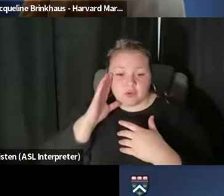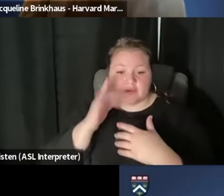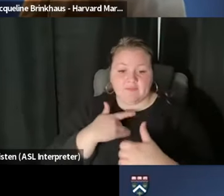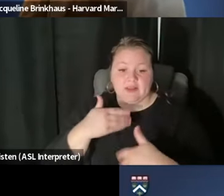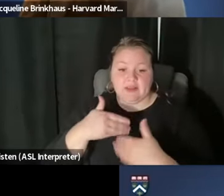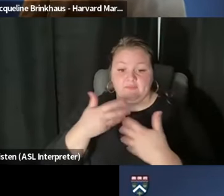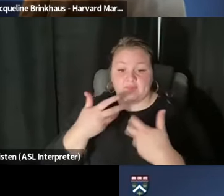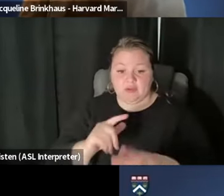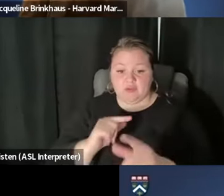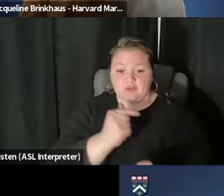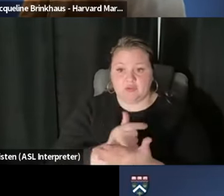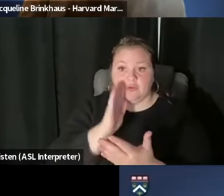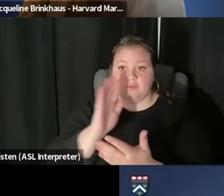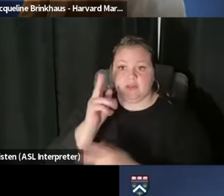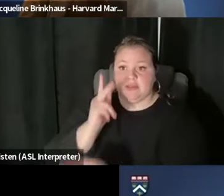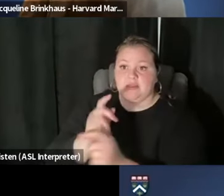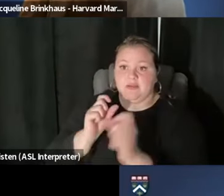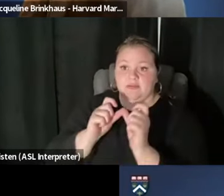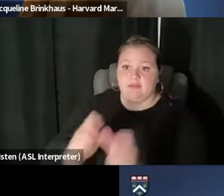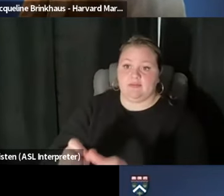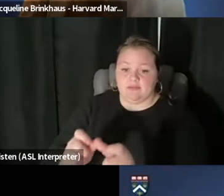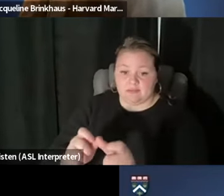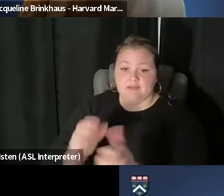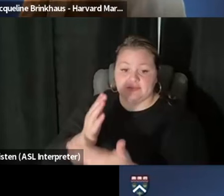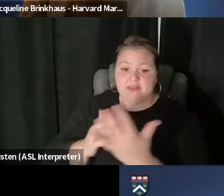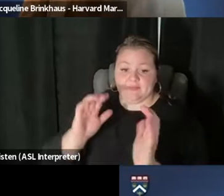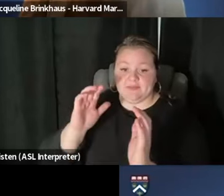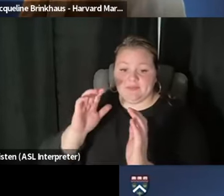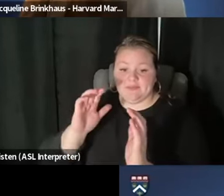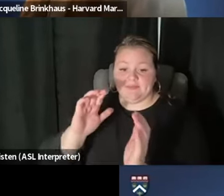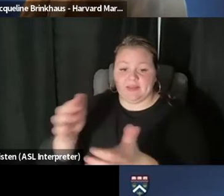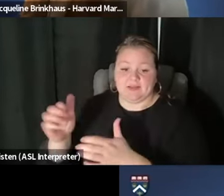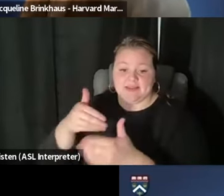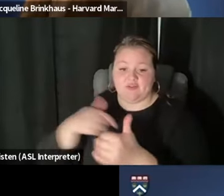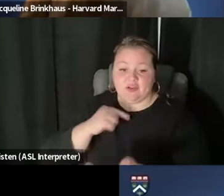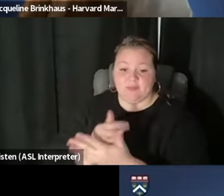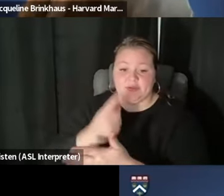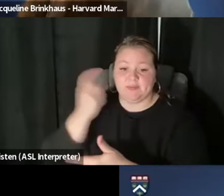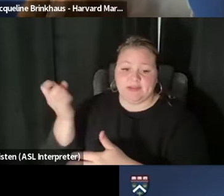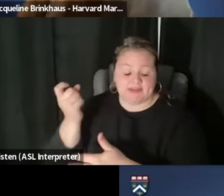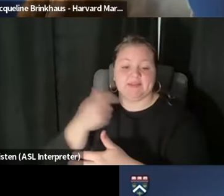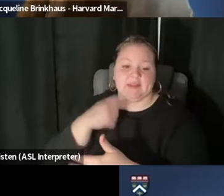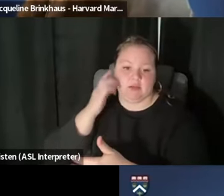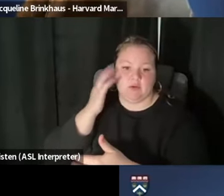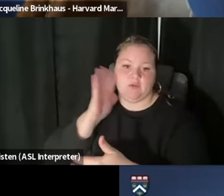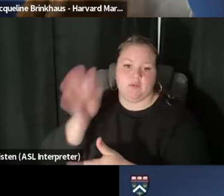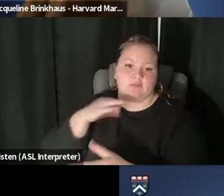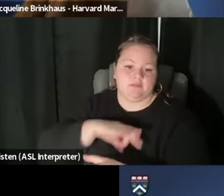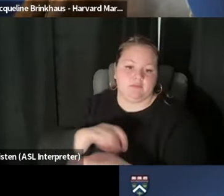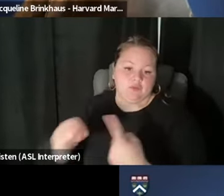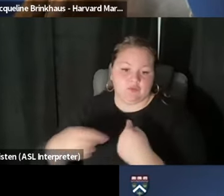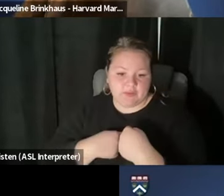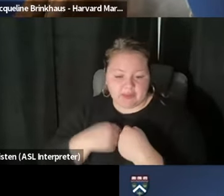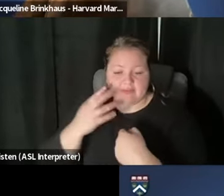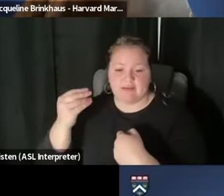still I'll be keep on doing this, some of the courses after my graduation, because I know what is needed for me, what is needed for my career